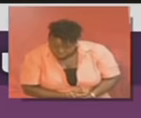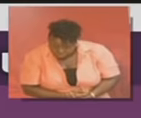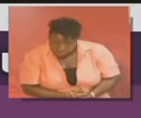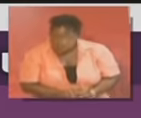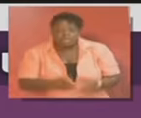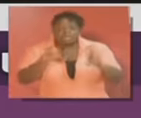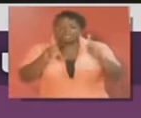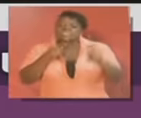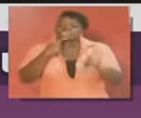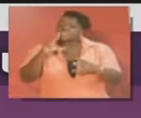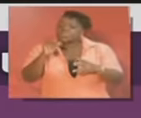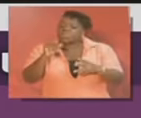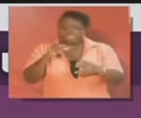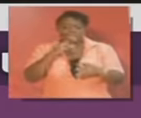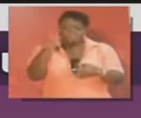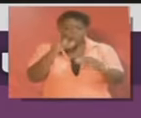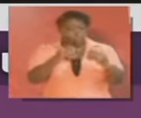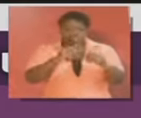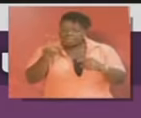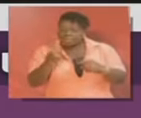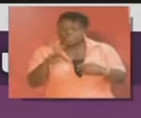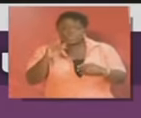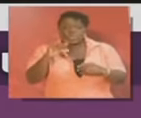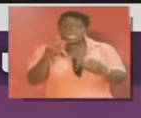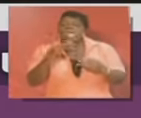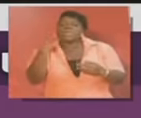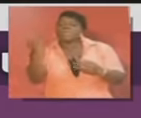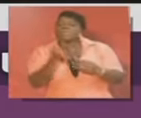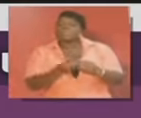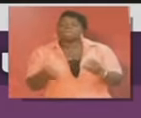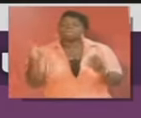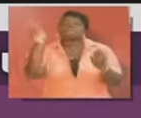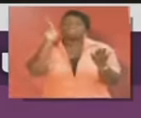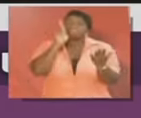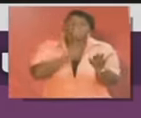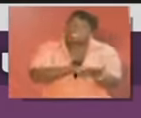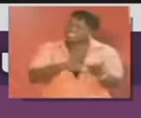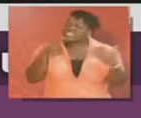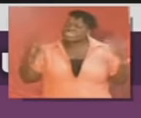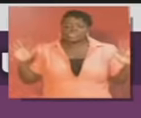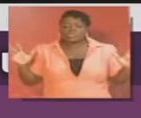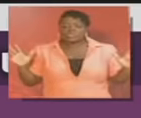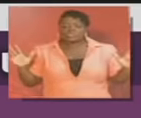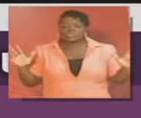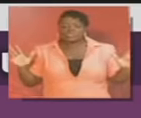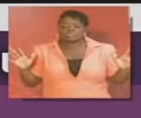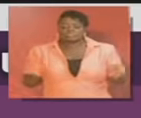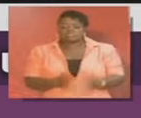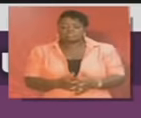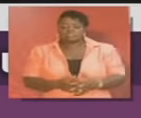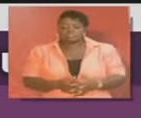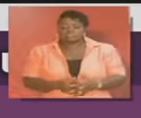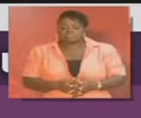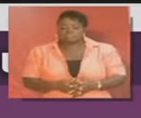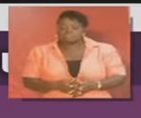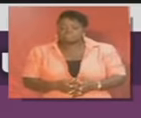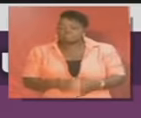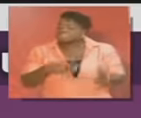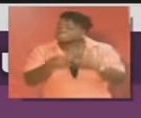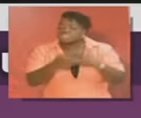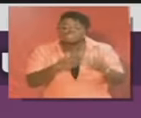registered. Is the registration process just for the age group 60 and over, or persons below that can register? Is the